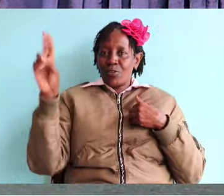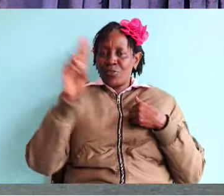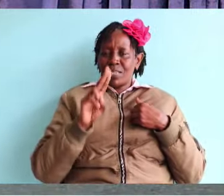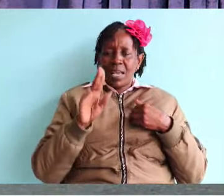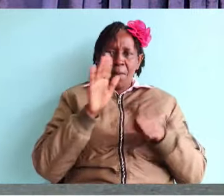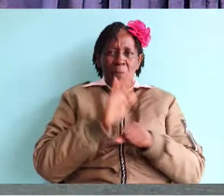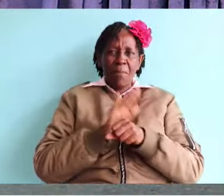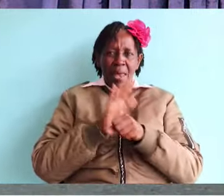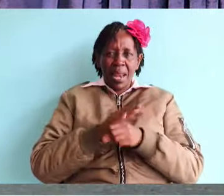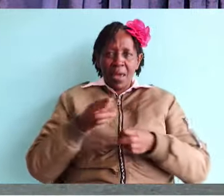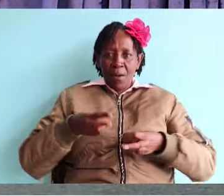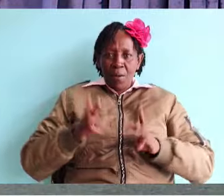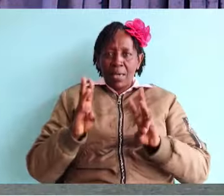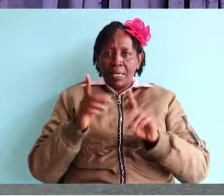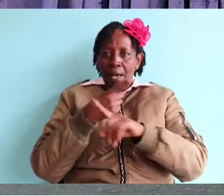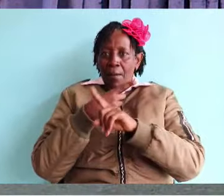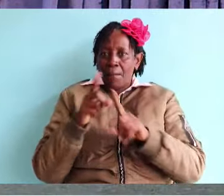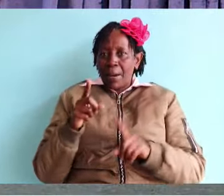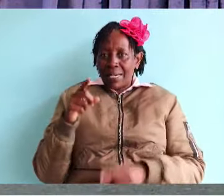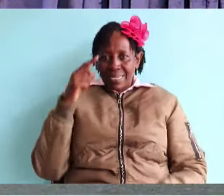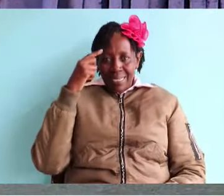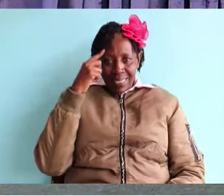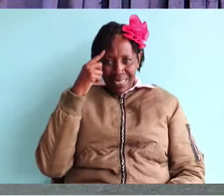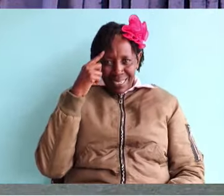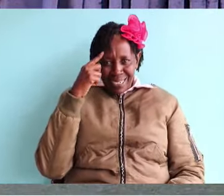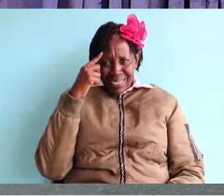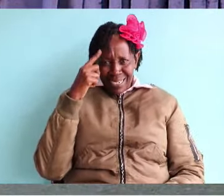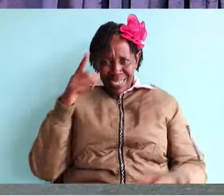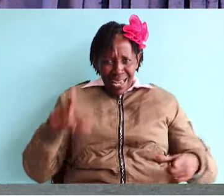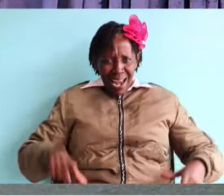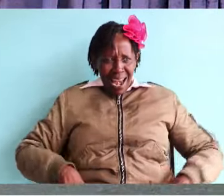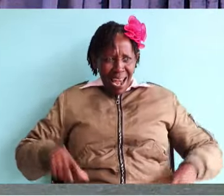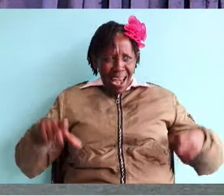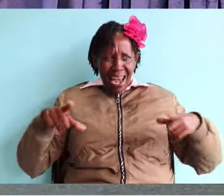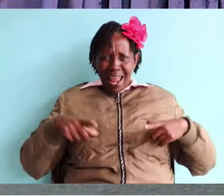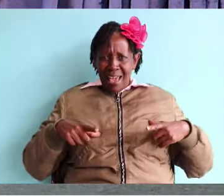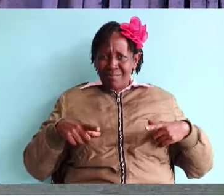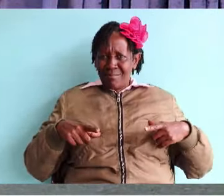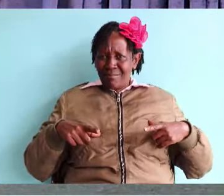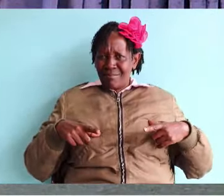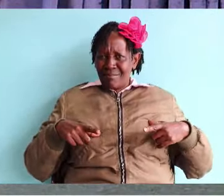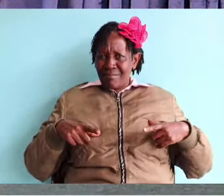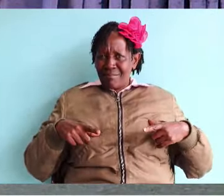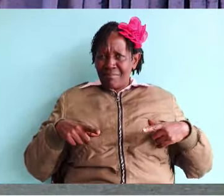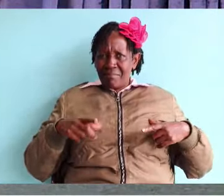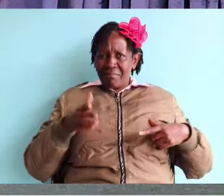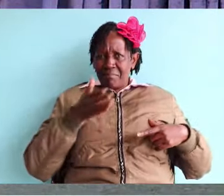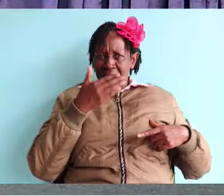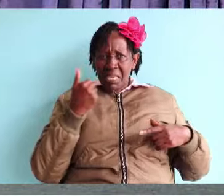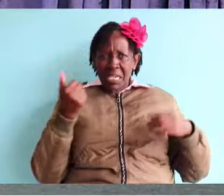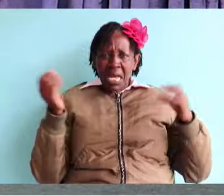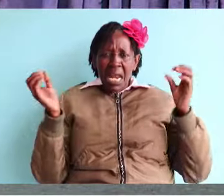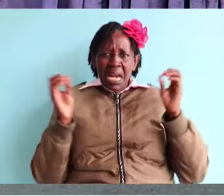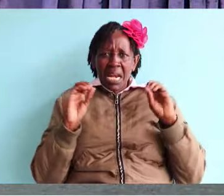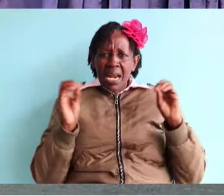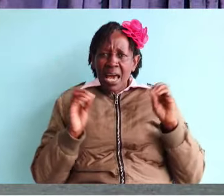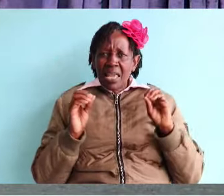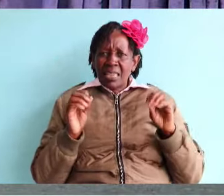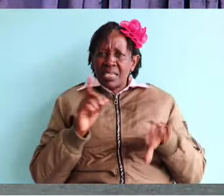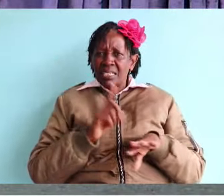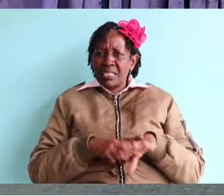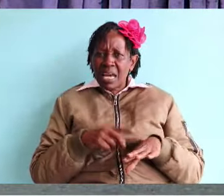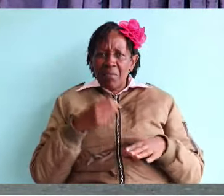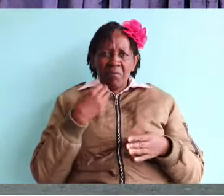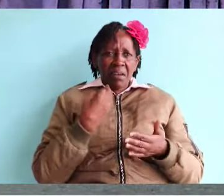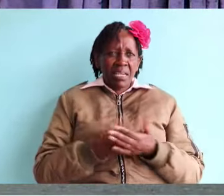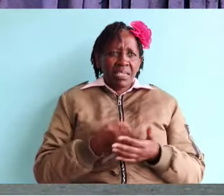And sometimes they see like, is my life not getting better, especially when it comes to finances and